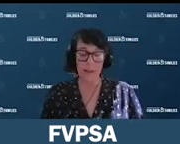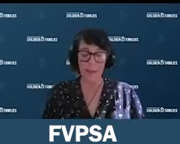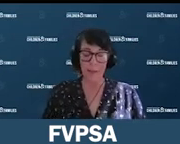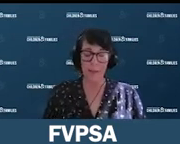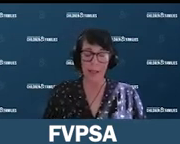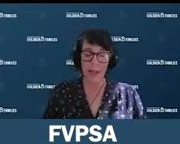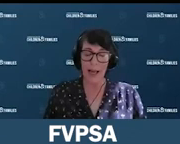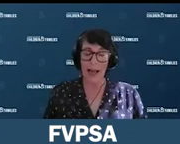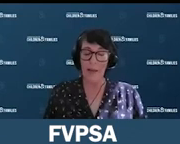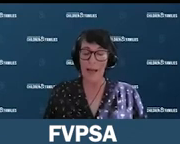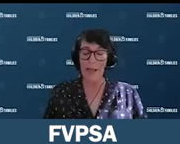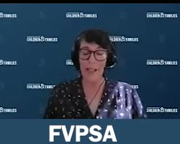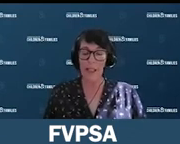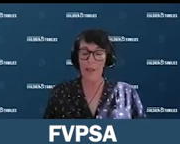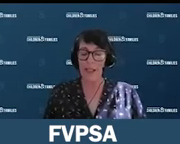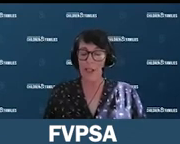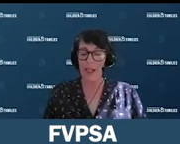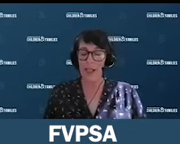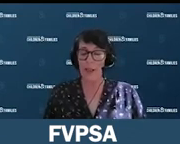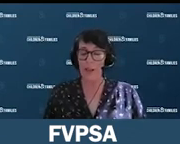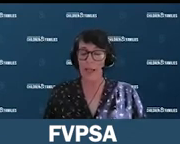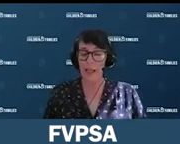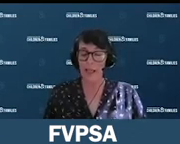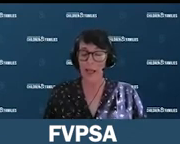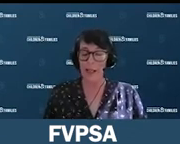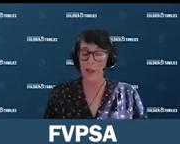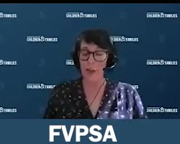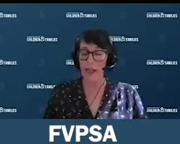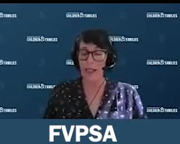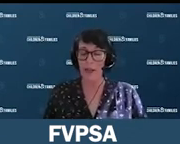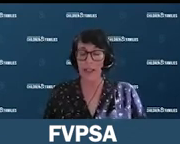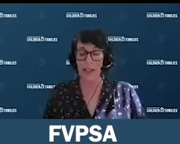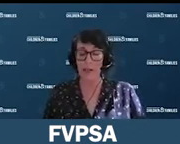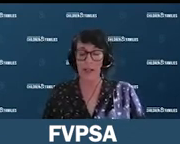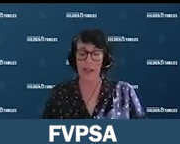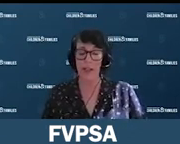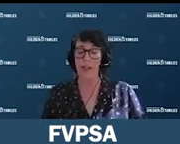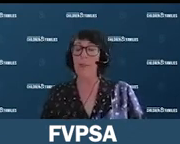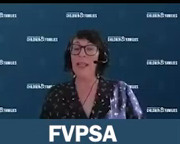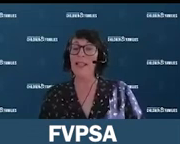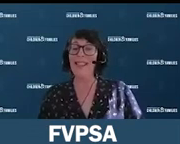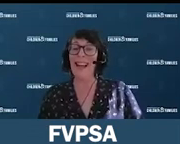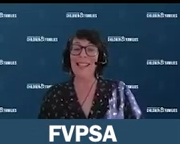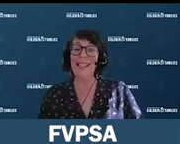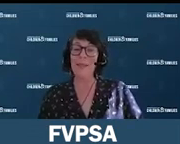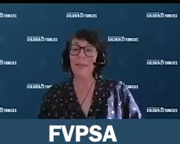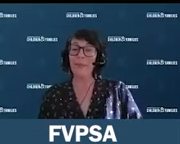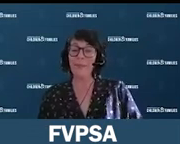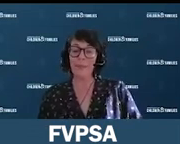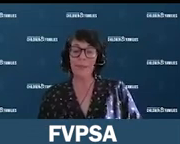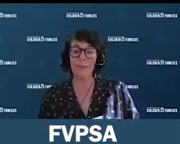grant. And amendments to the budget, including insurance and other considerations such as maintenance and gas.